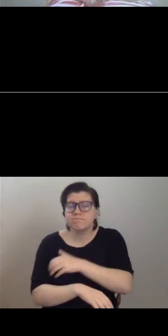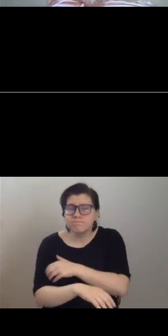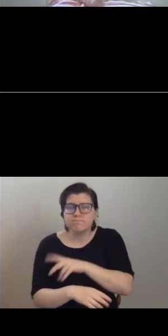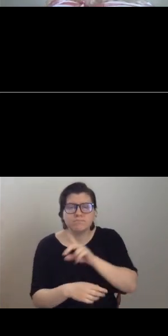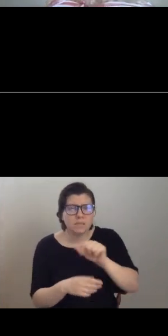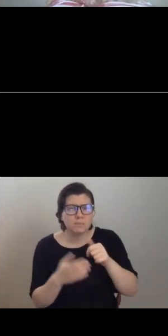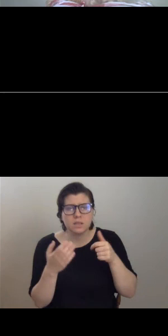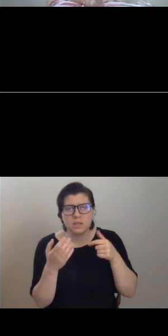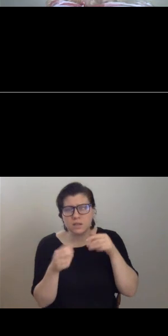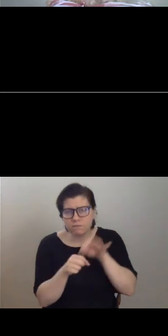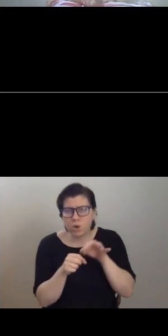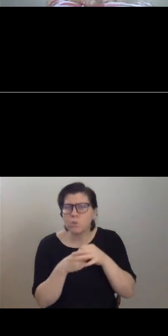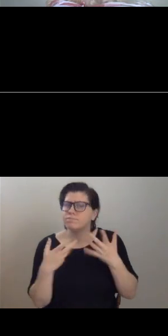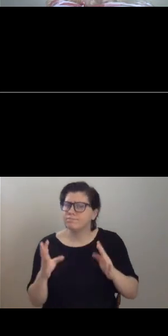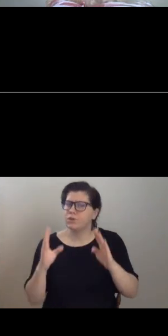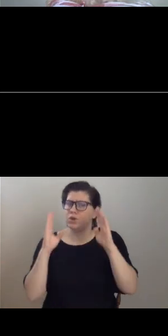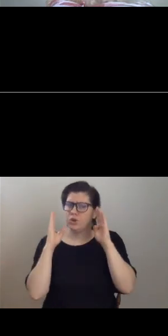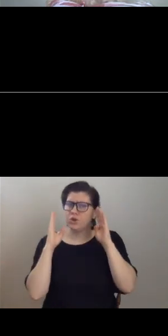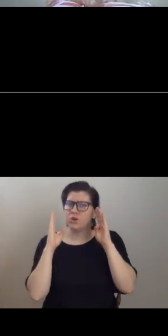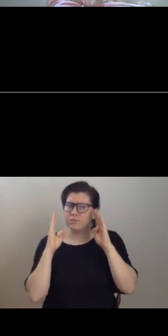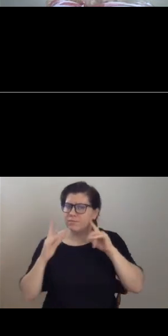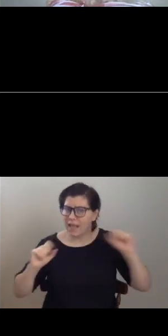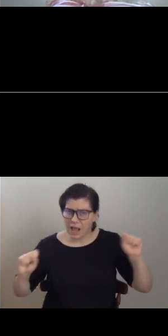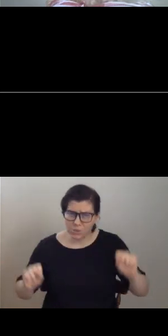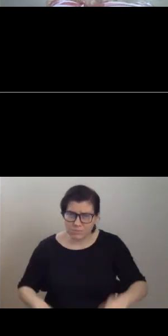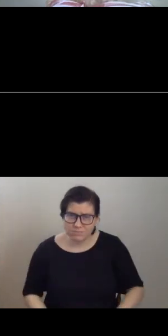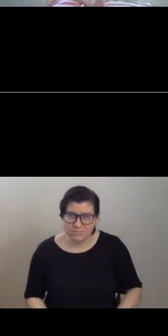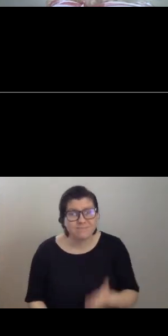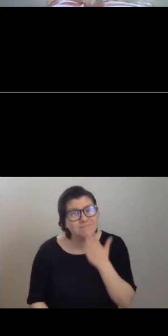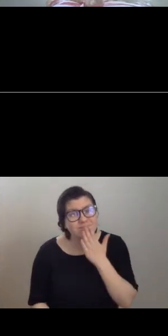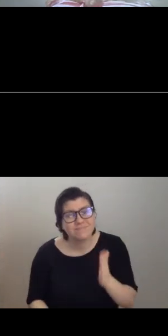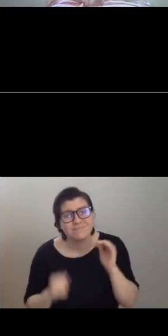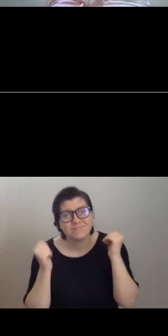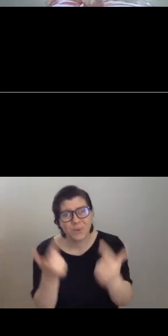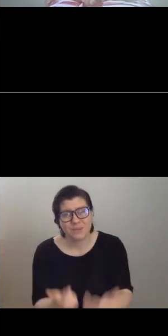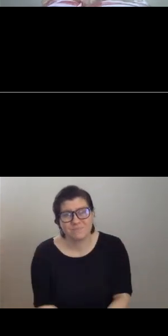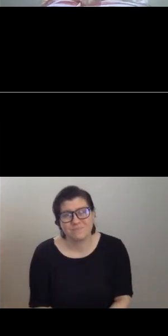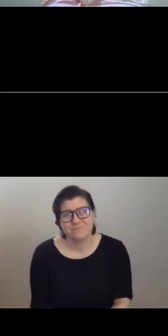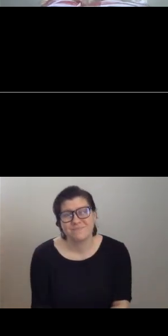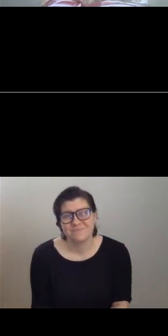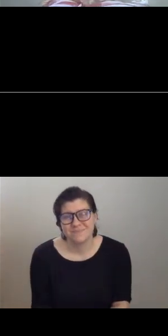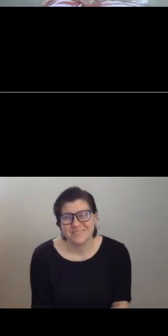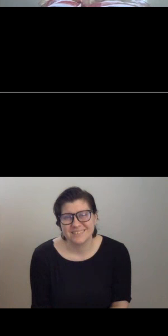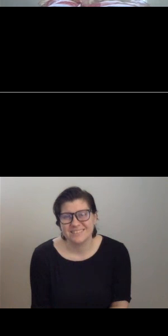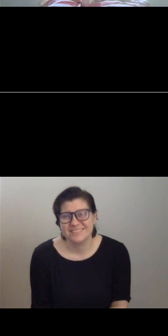is heard and heard loudly. So thank you, everyone. Thank you.